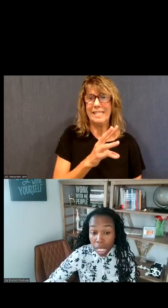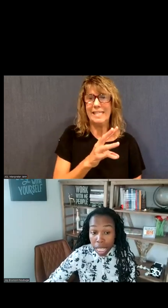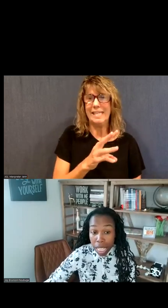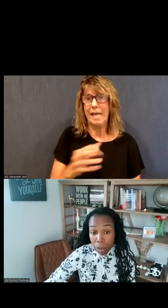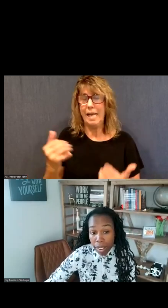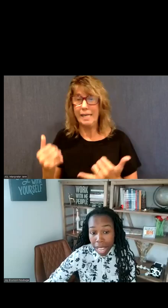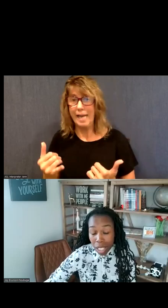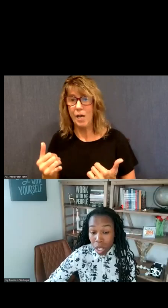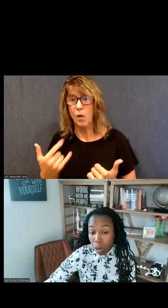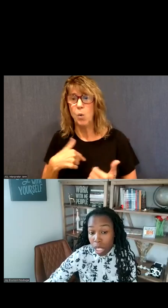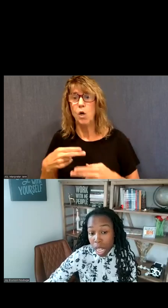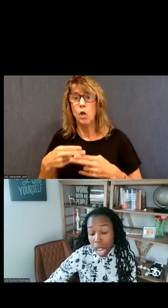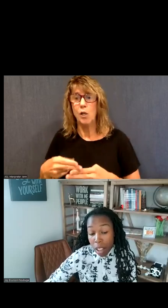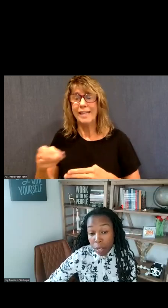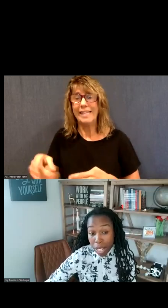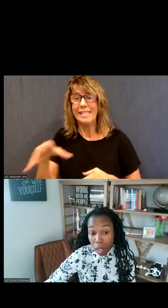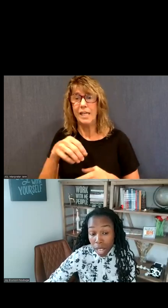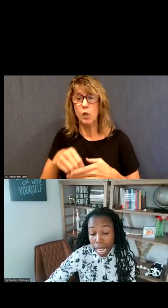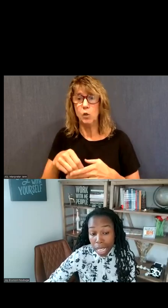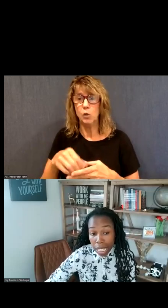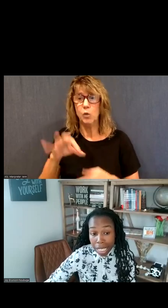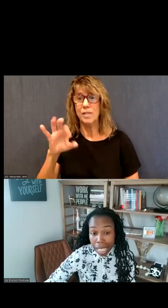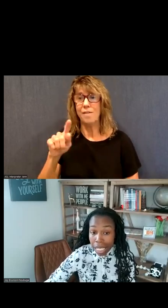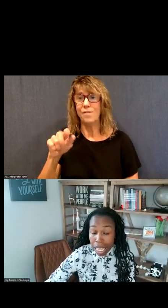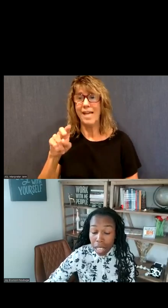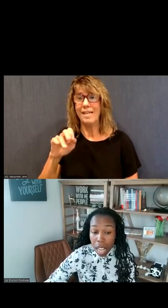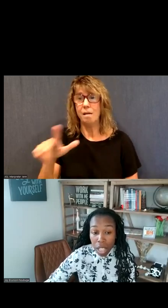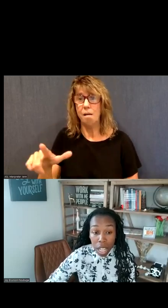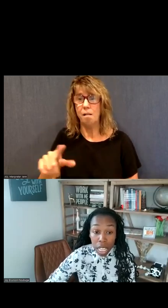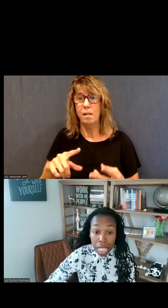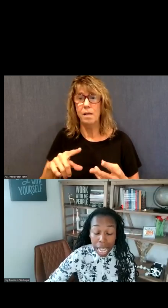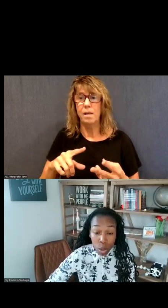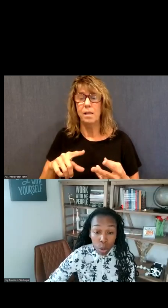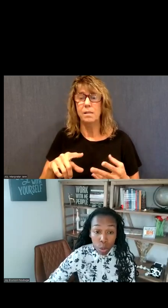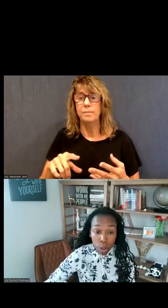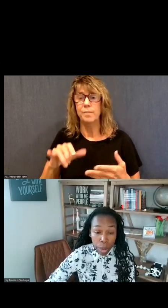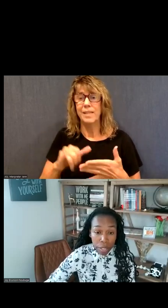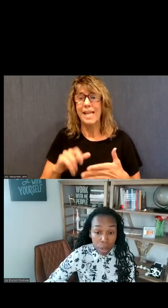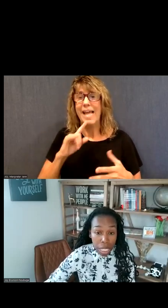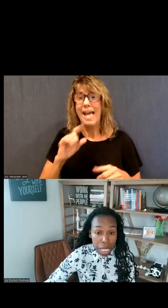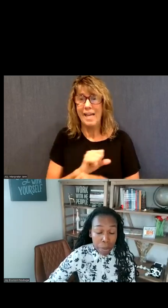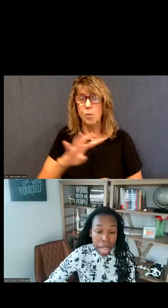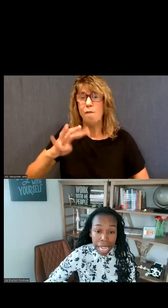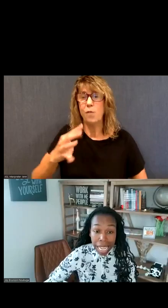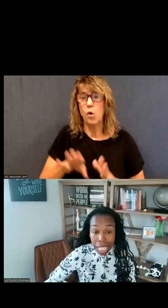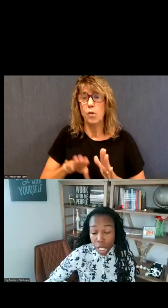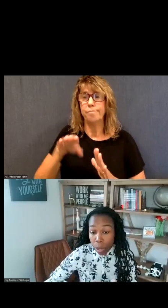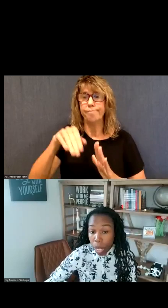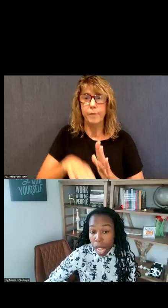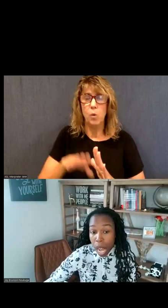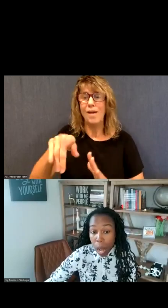we're calling this wave that includes fentanyl and xylazine the actual fourth wave. So this has been